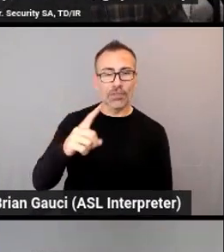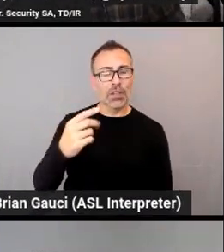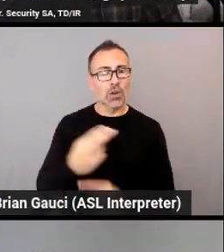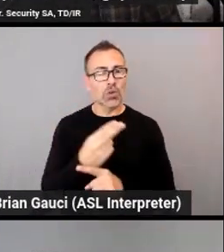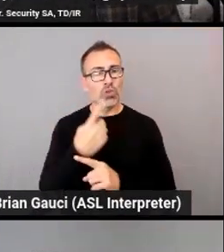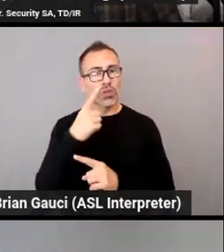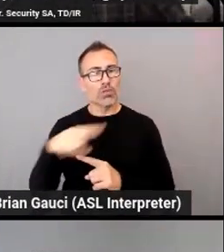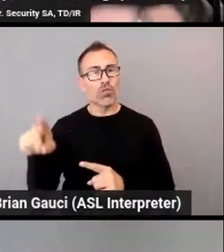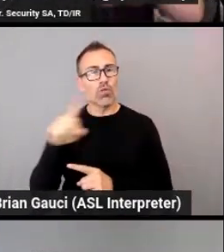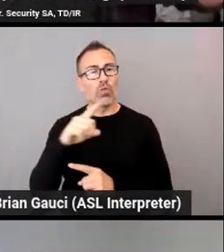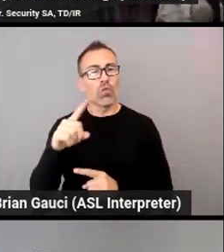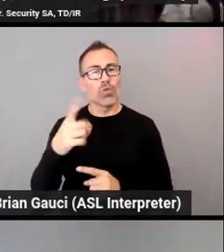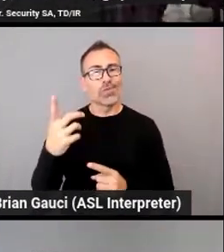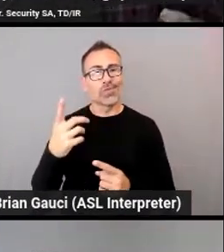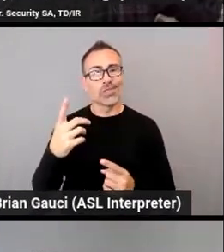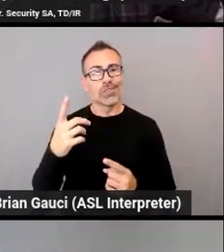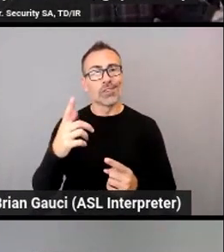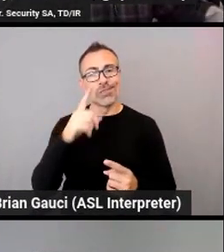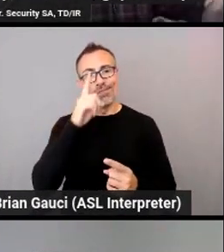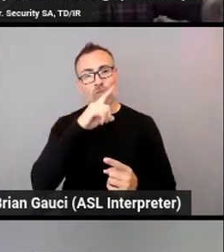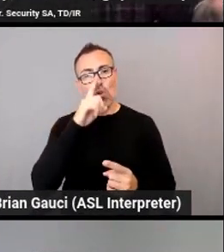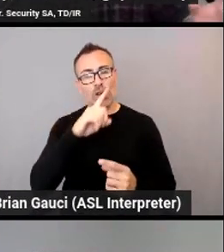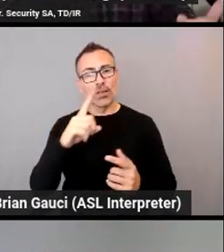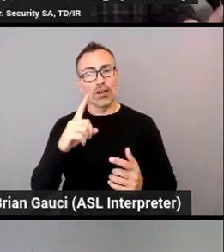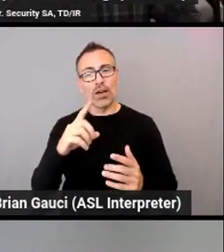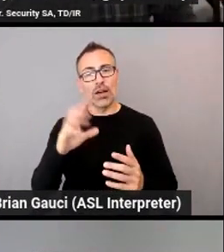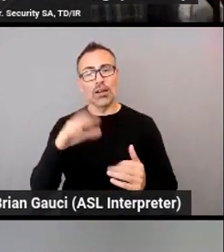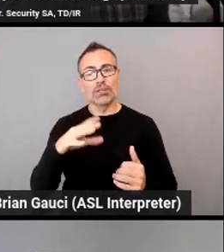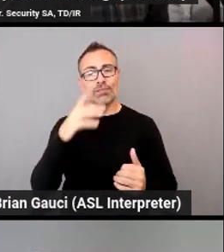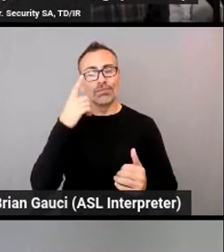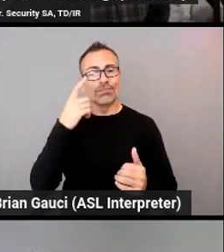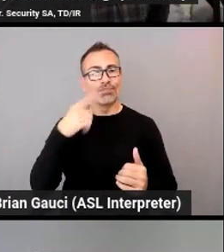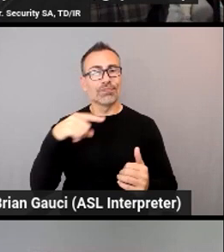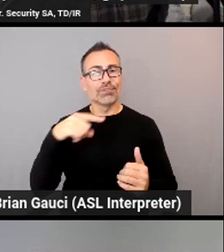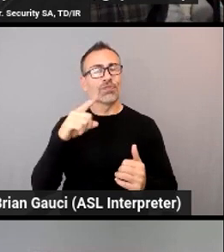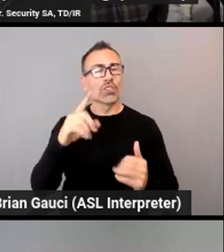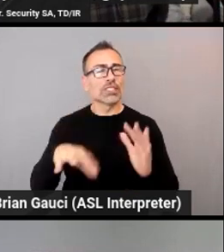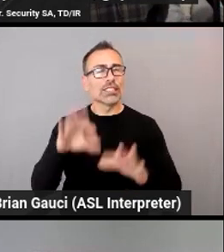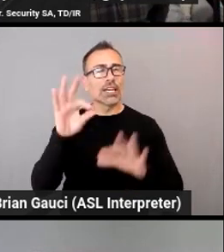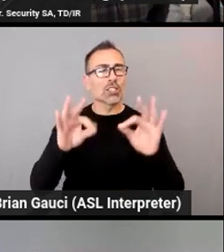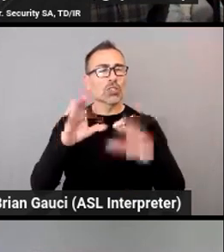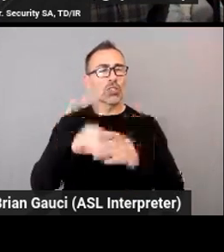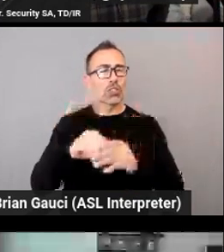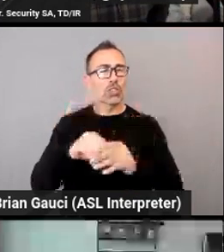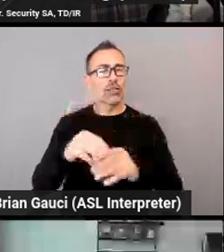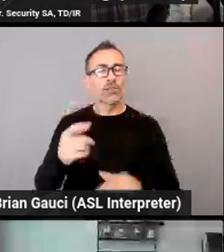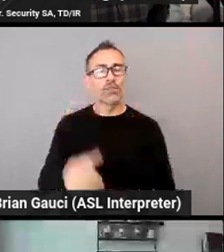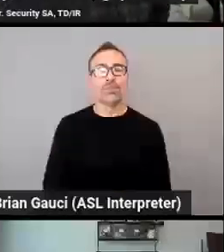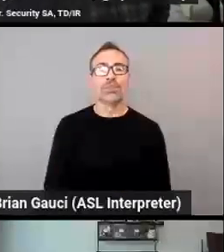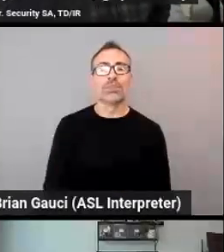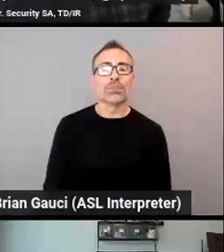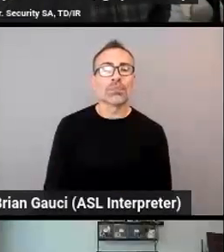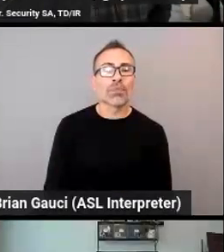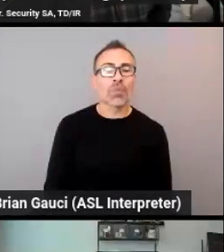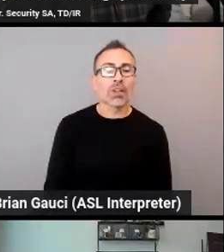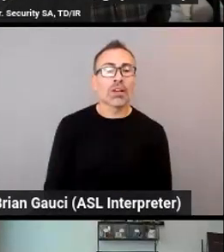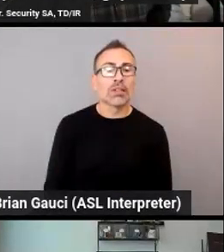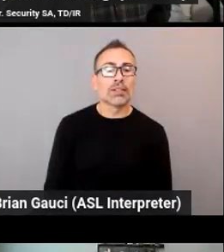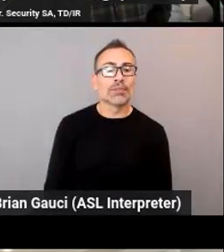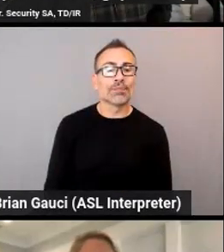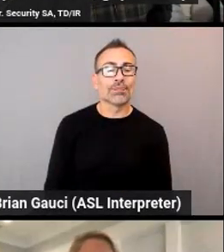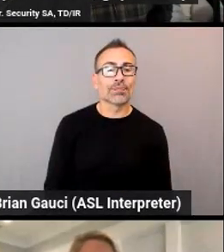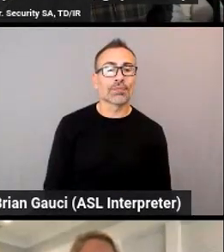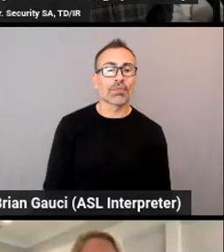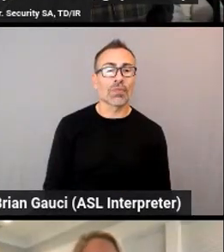findings. And so, Anna, your screen is up. Take it away. Awesome. Yeah. So I think I'm not going